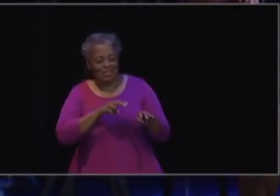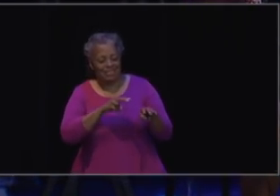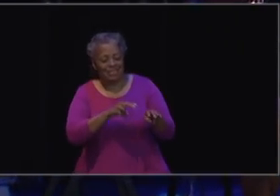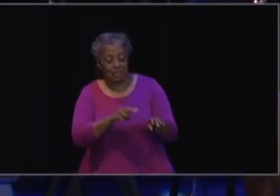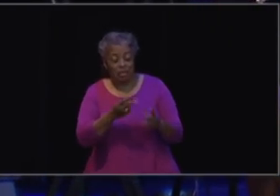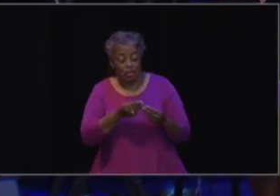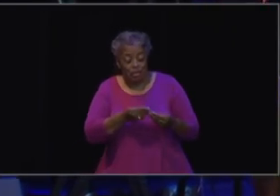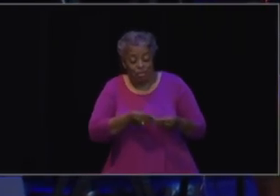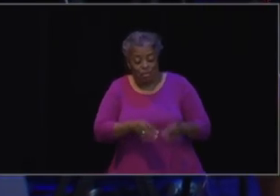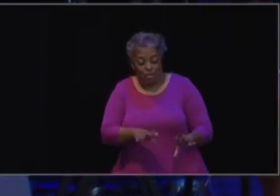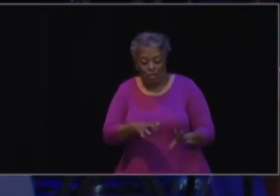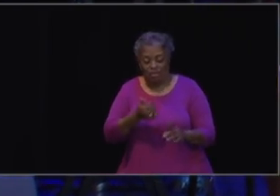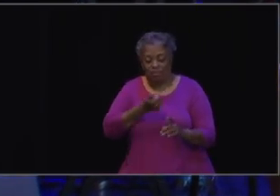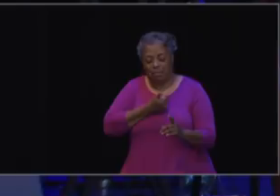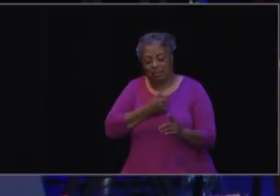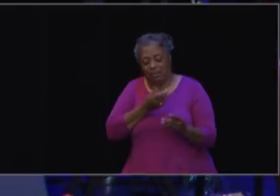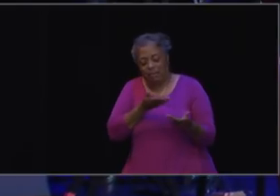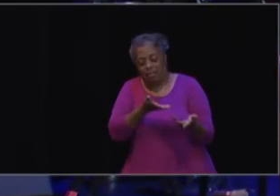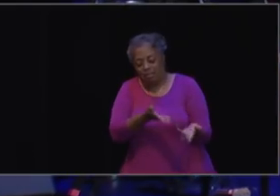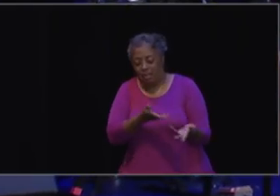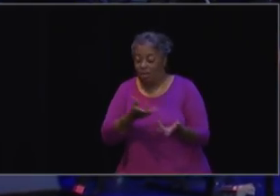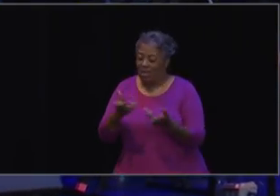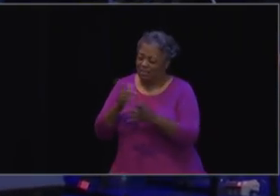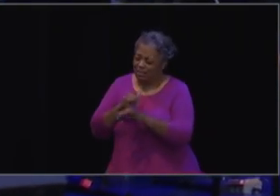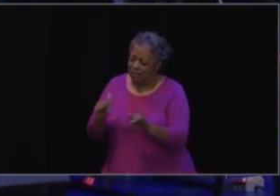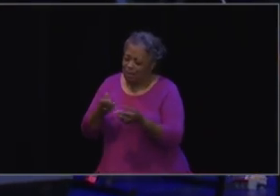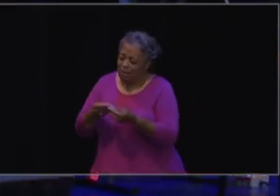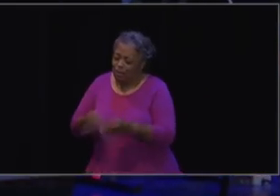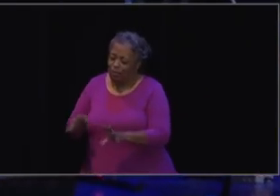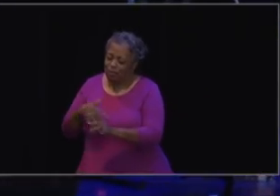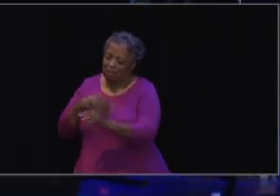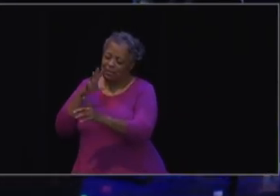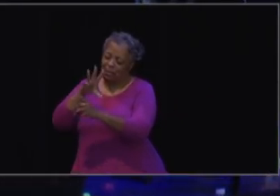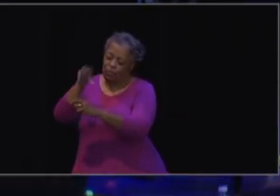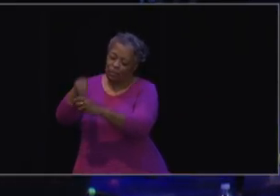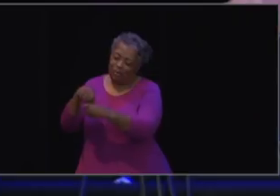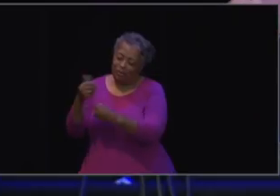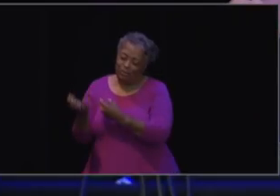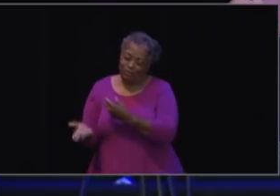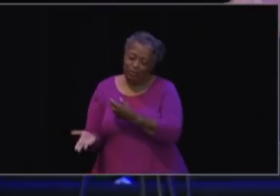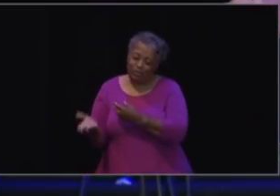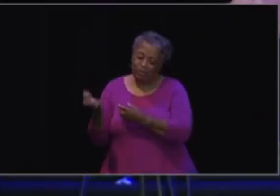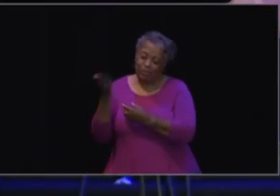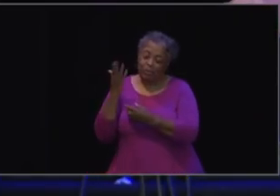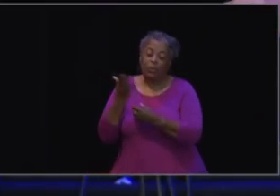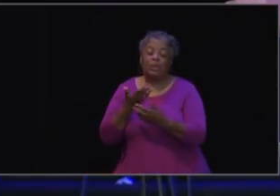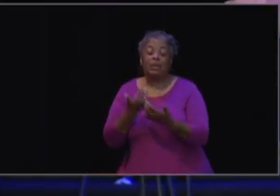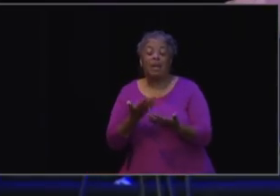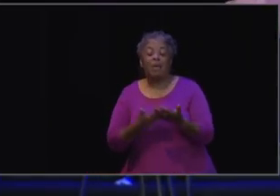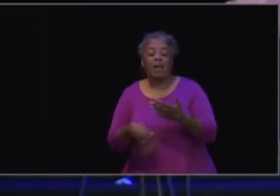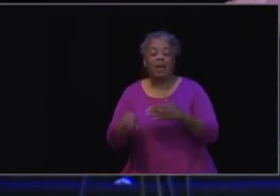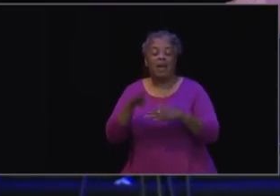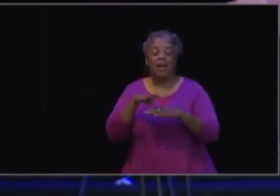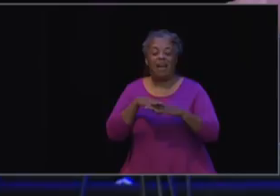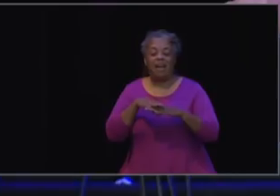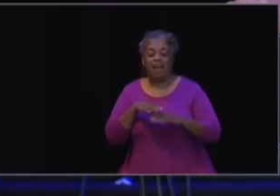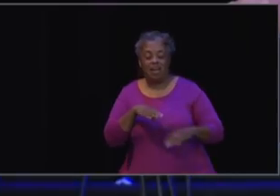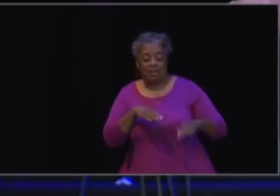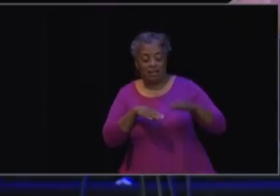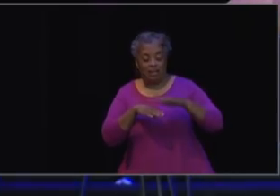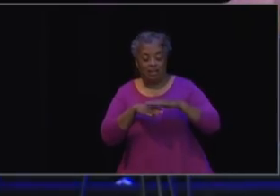in movement as I lose myself in you. Colors in my cup